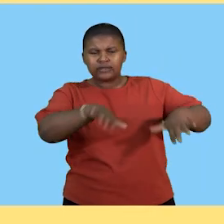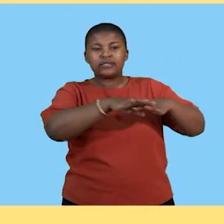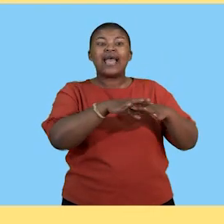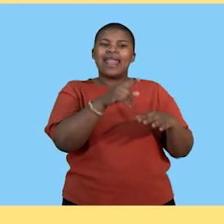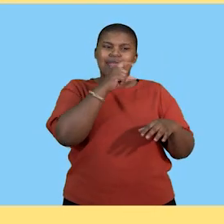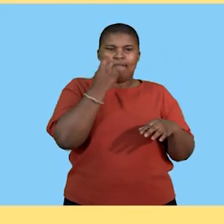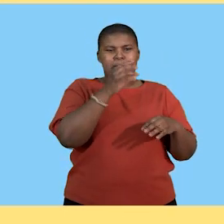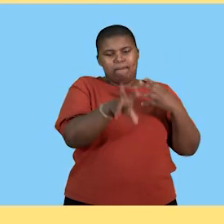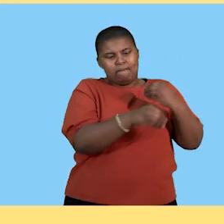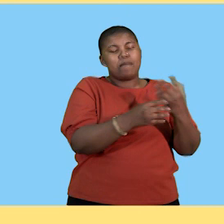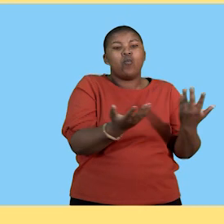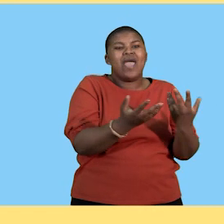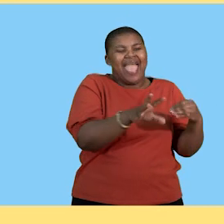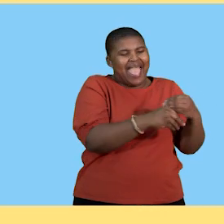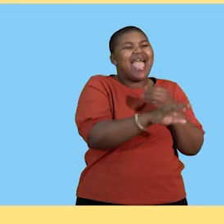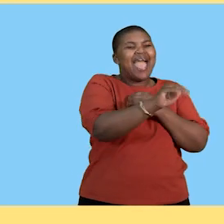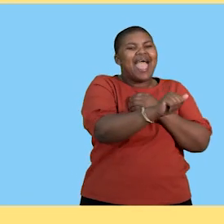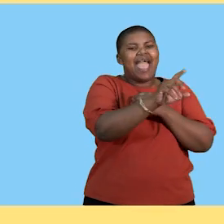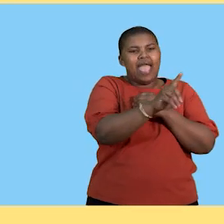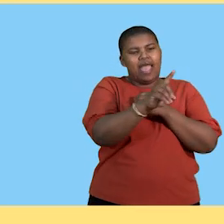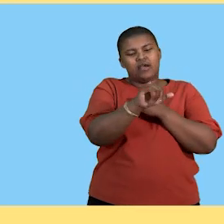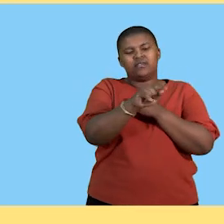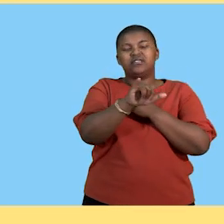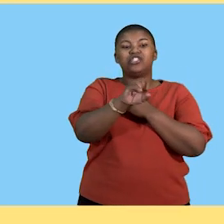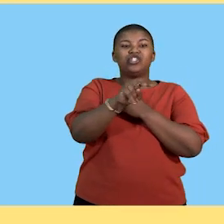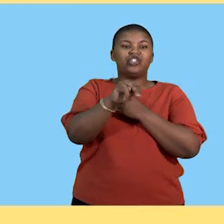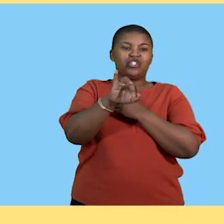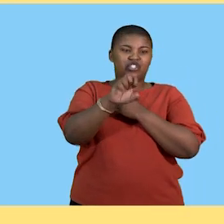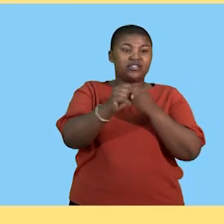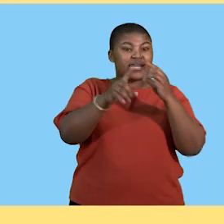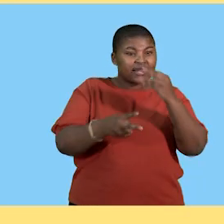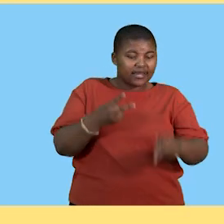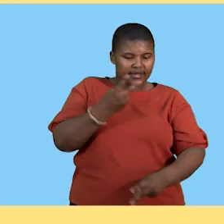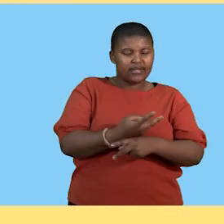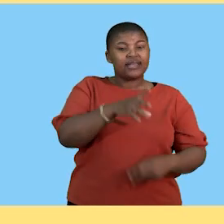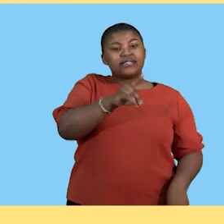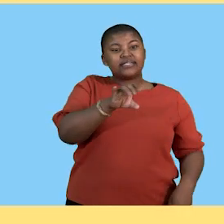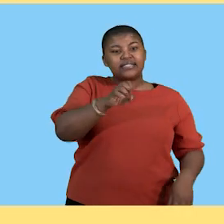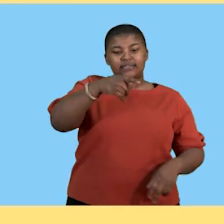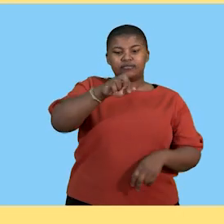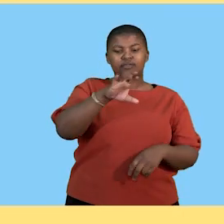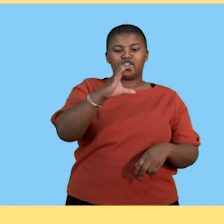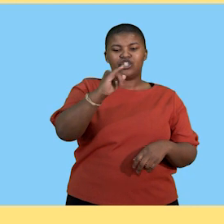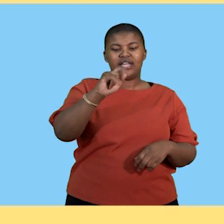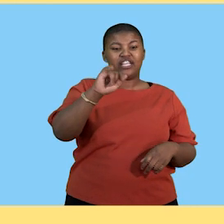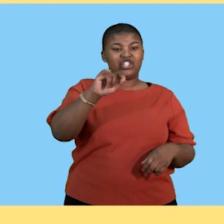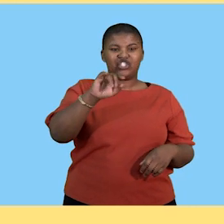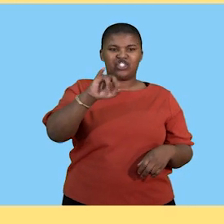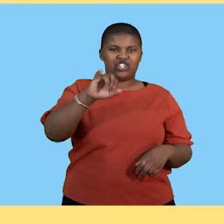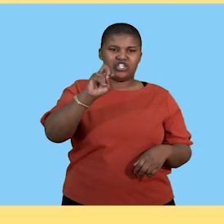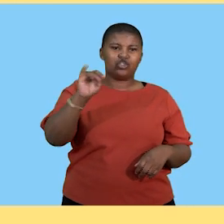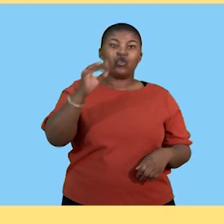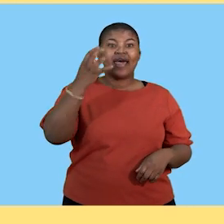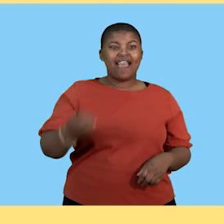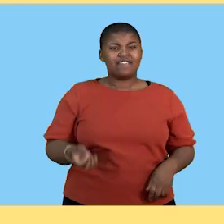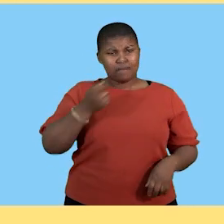recorded as the additions. There will be no depreciation. Therefore, we come now to the cost at the end. So we